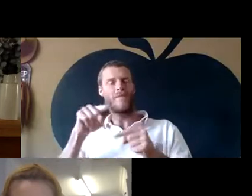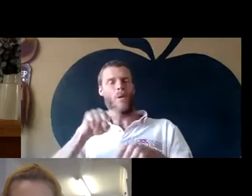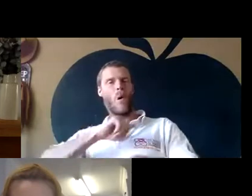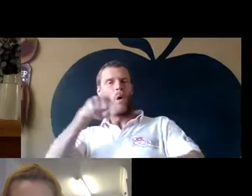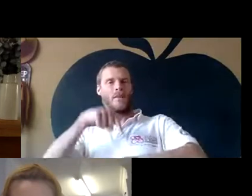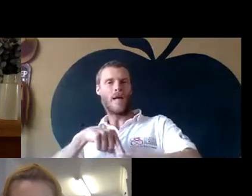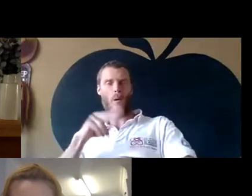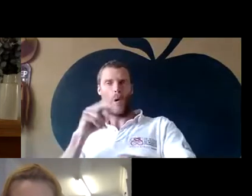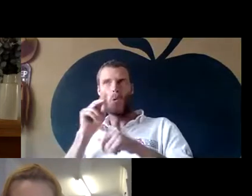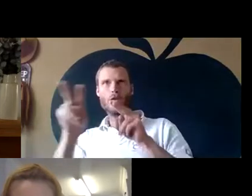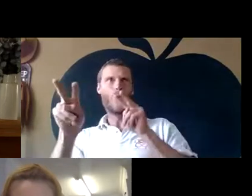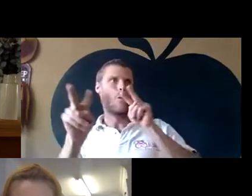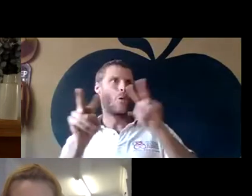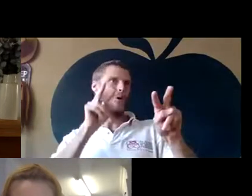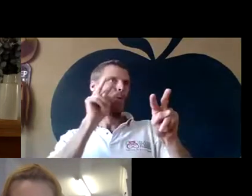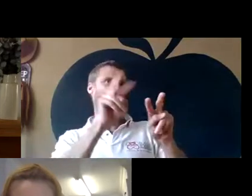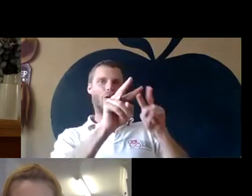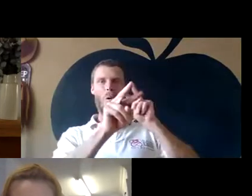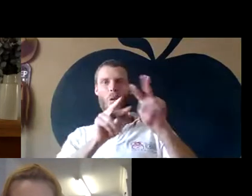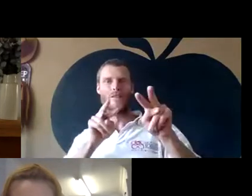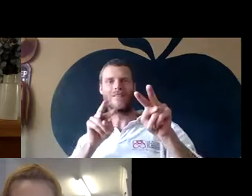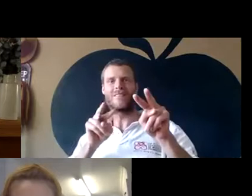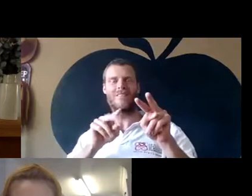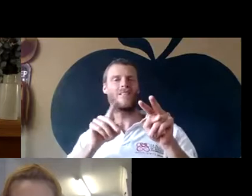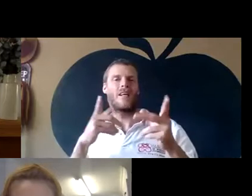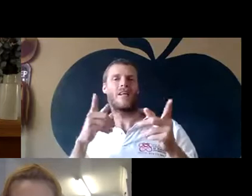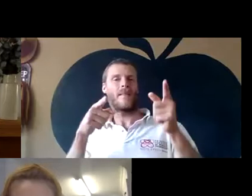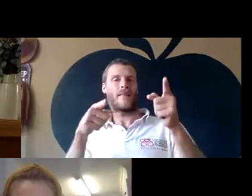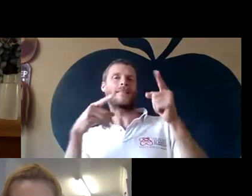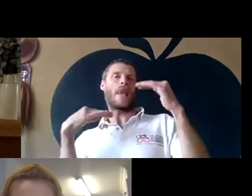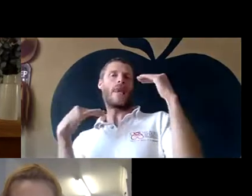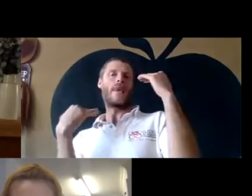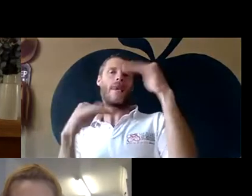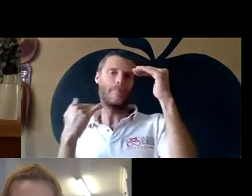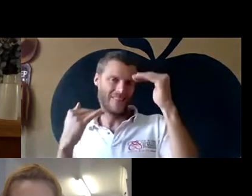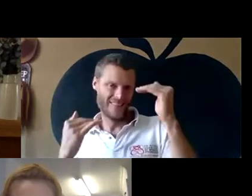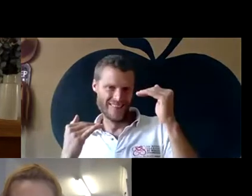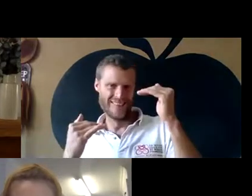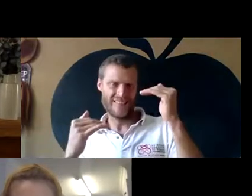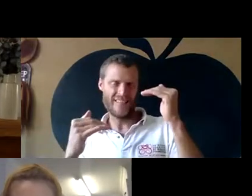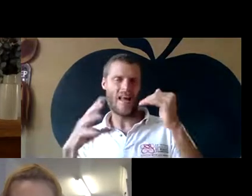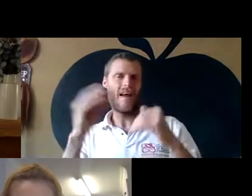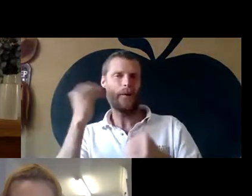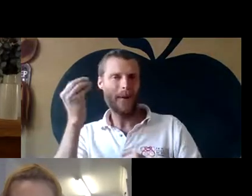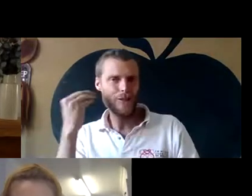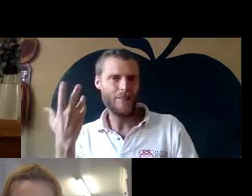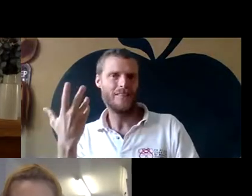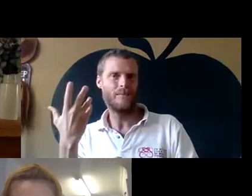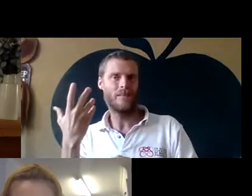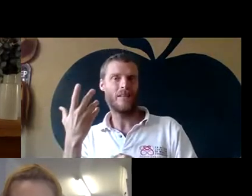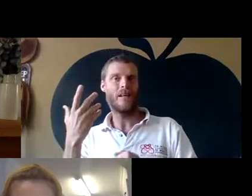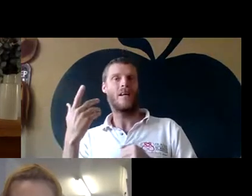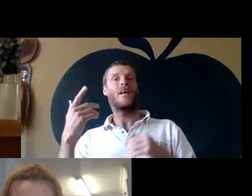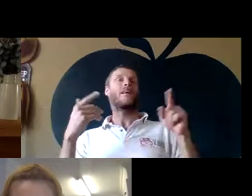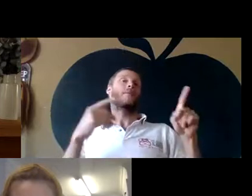Everything they obtain is through a visual means. They have to watch everything. So there's a limitation to